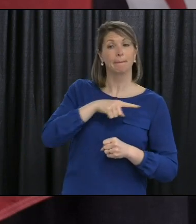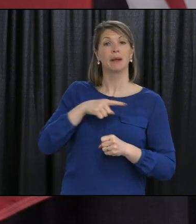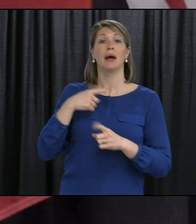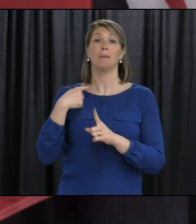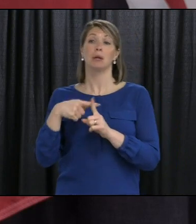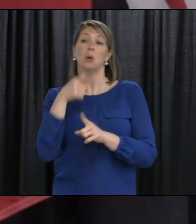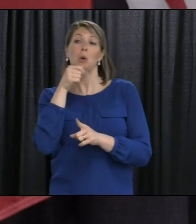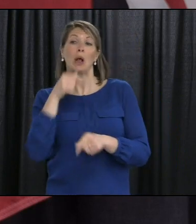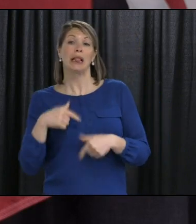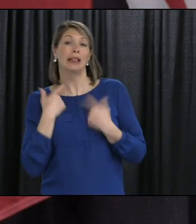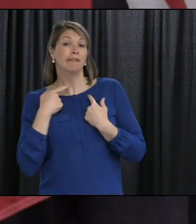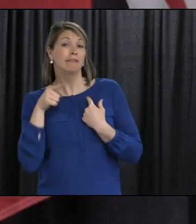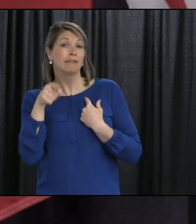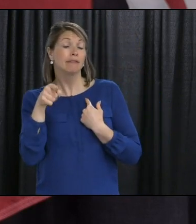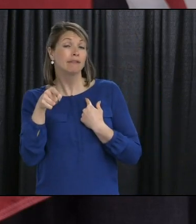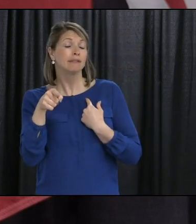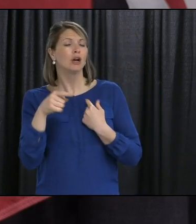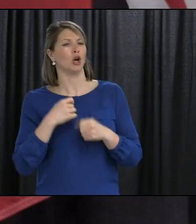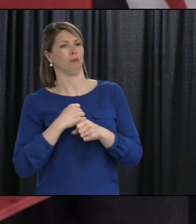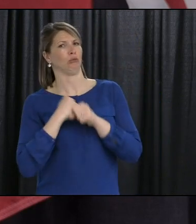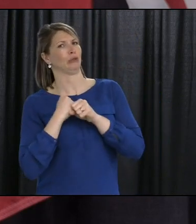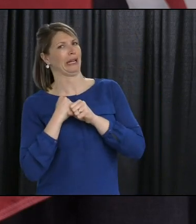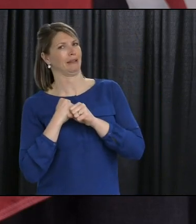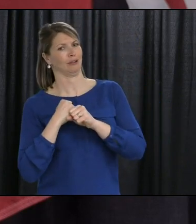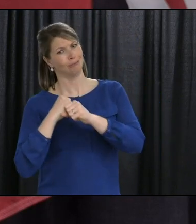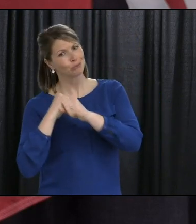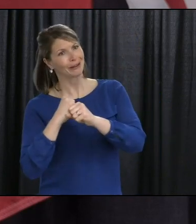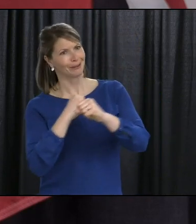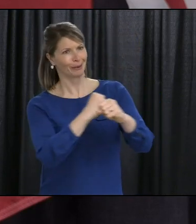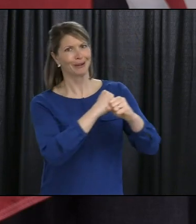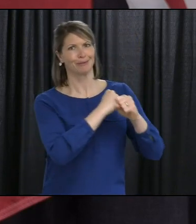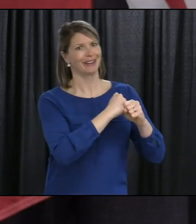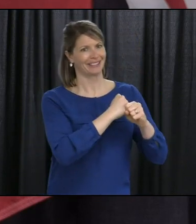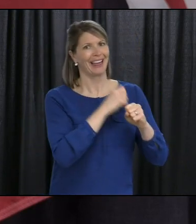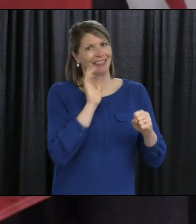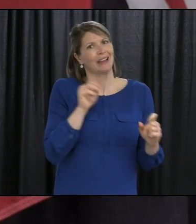choices, but the prudent ones and the safest ones to implement.